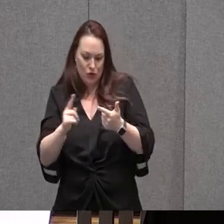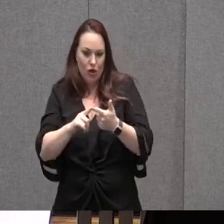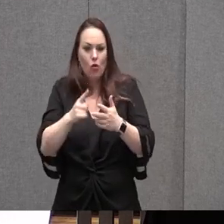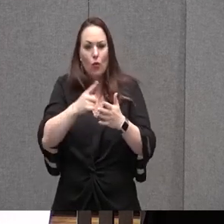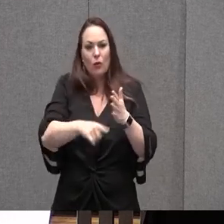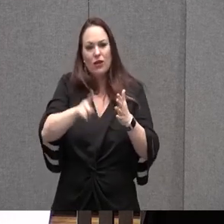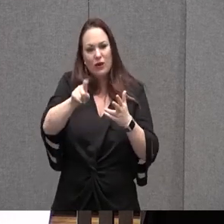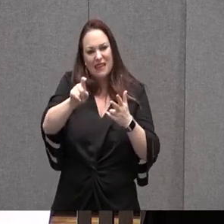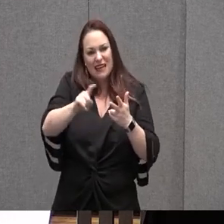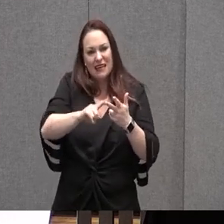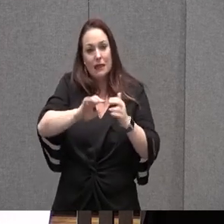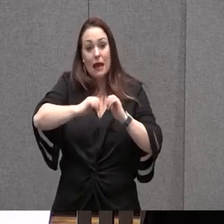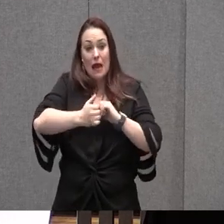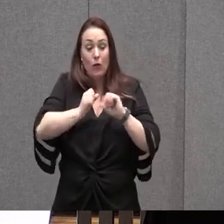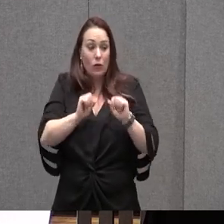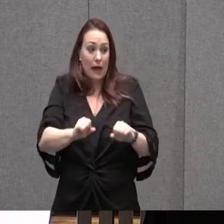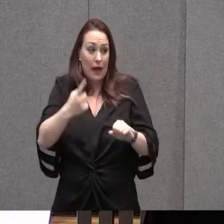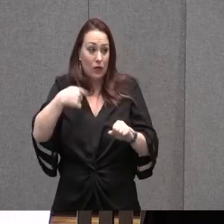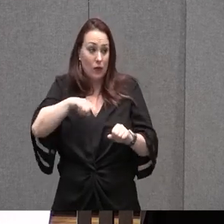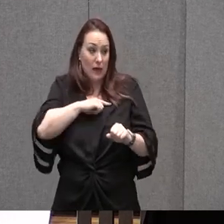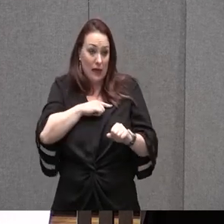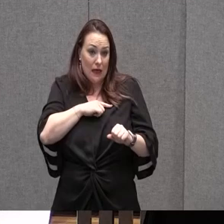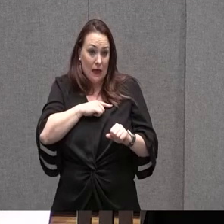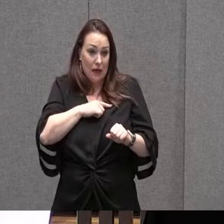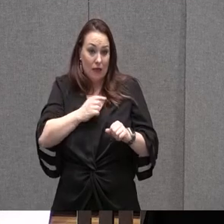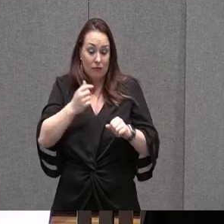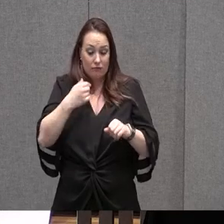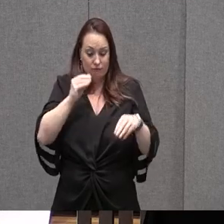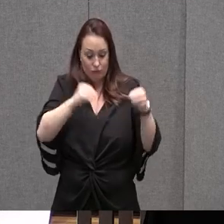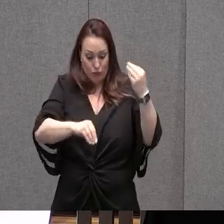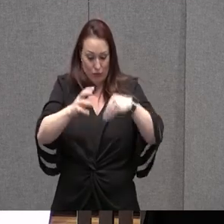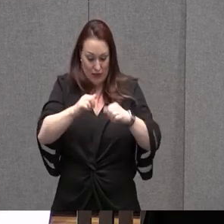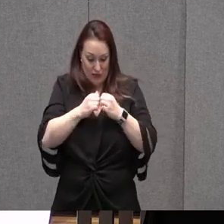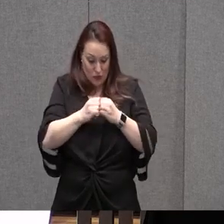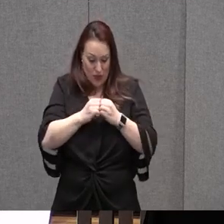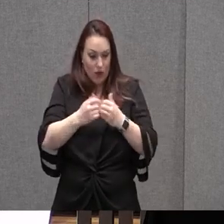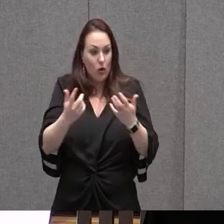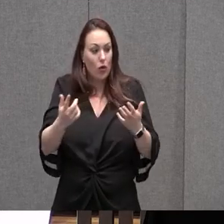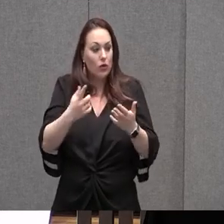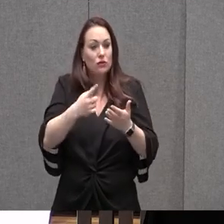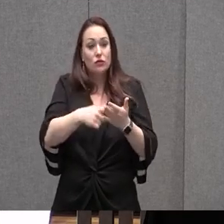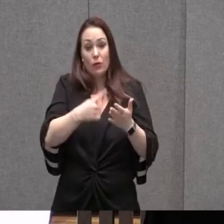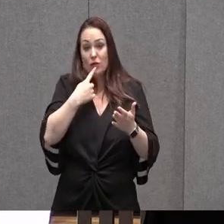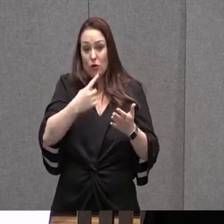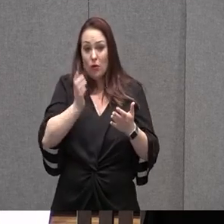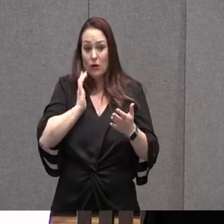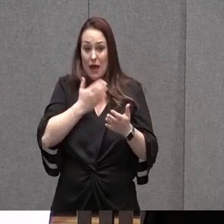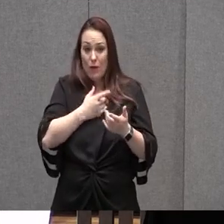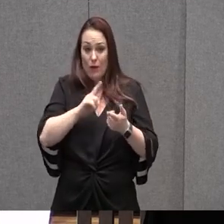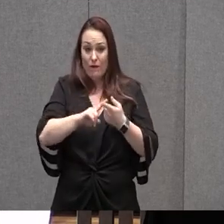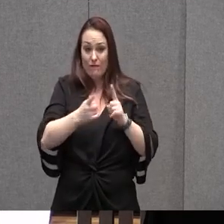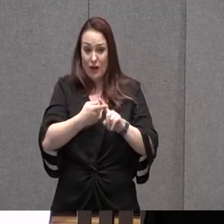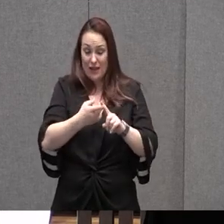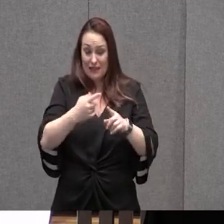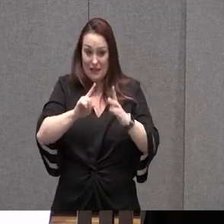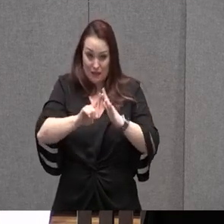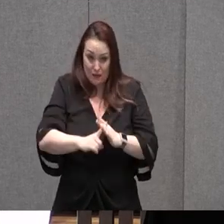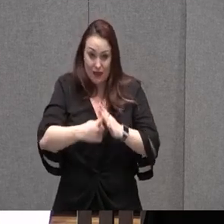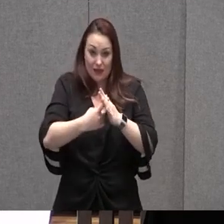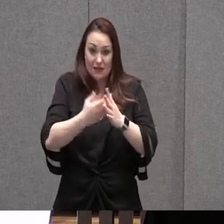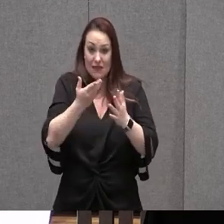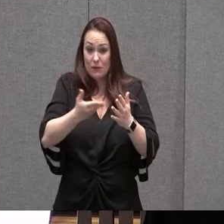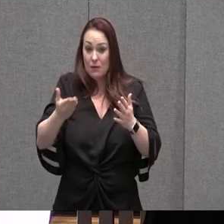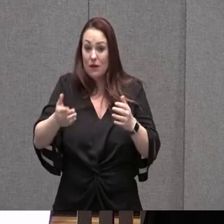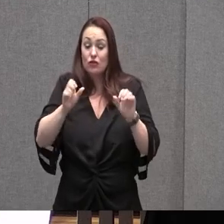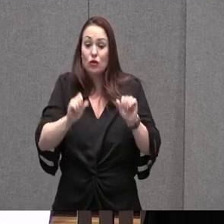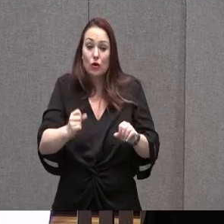need? How could we put this together? So what we told our friends in the beginning was some of the materials that